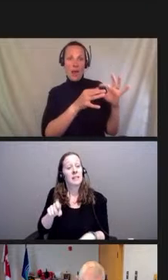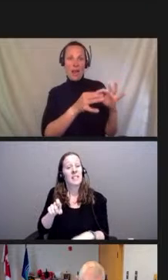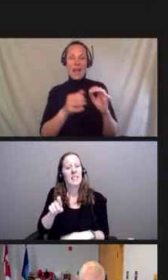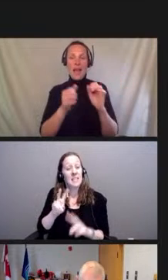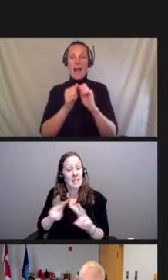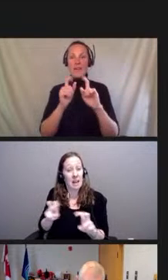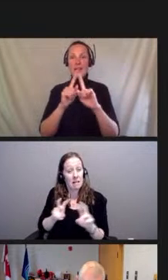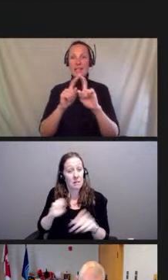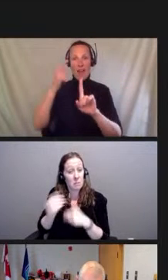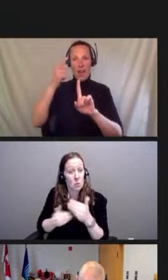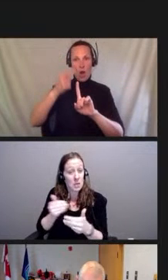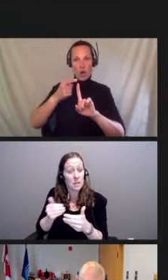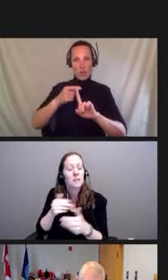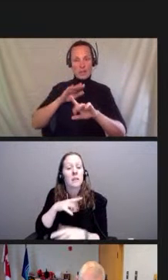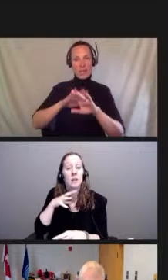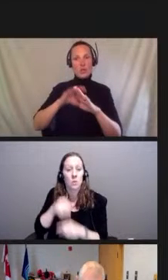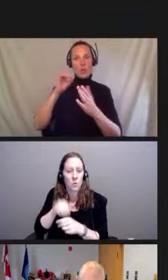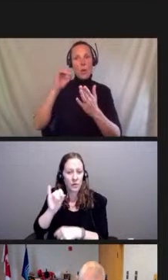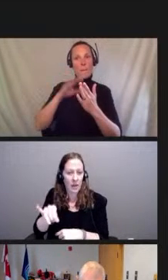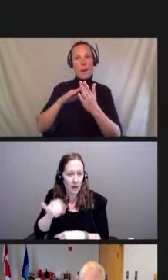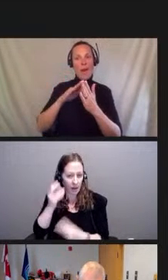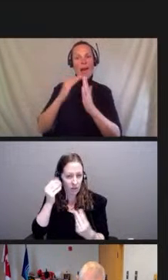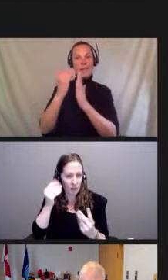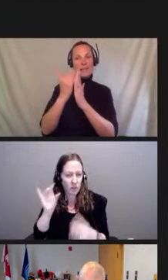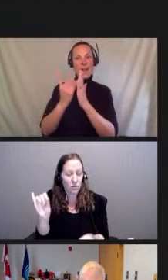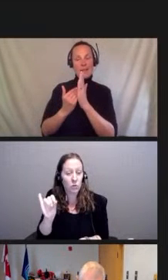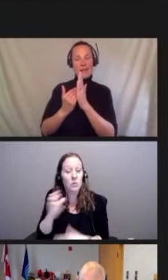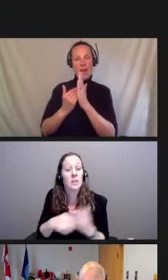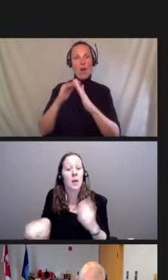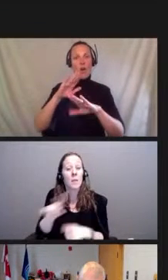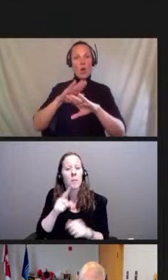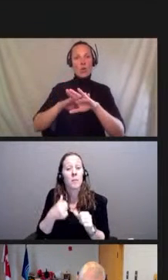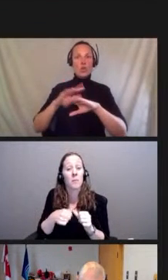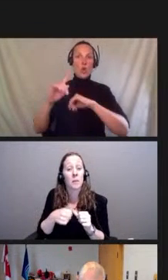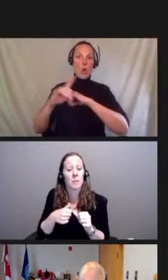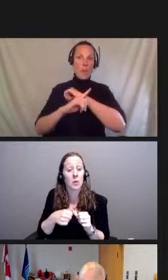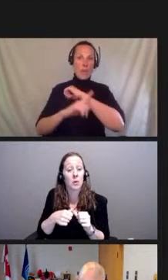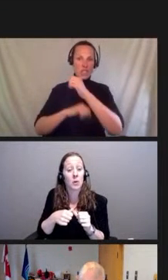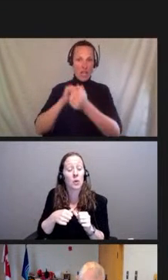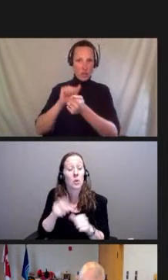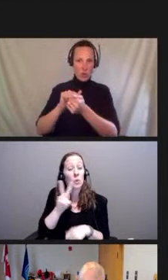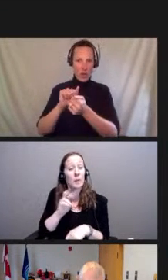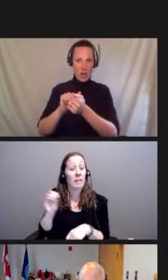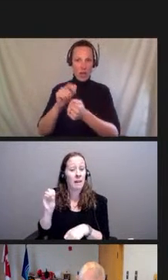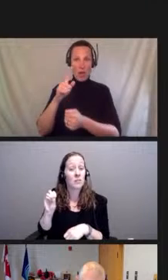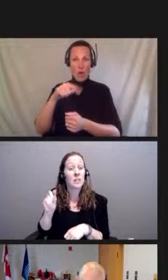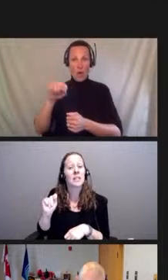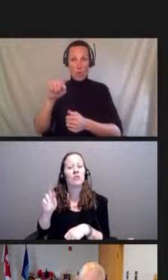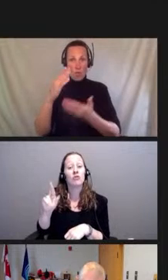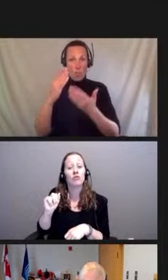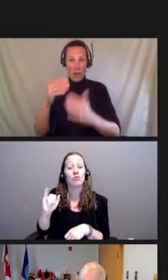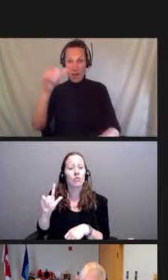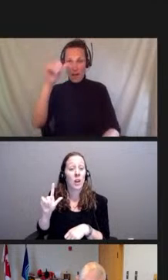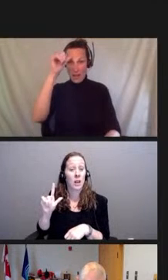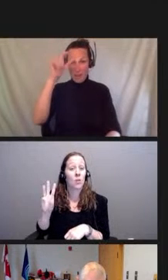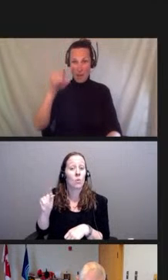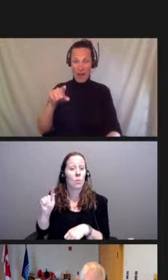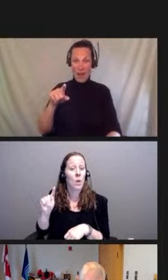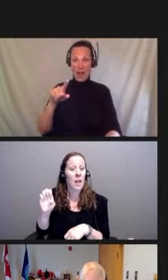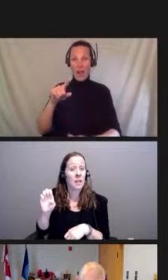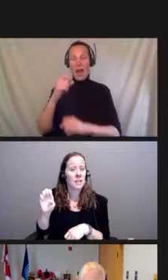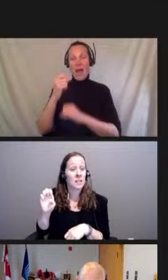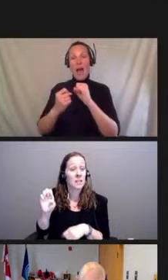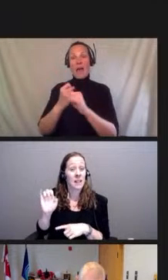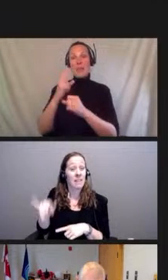Nicole just walked you through. As some of you may recall, in the early 2000s, the Trail Waste Facility landfill was estimated to